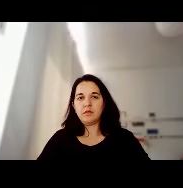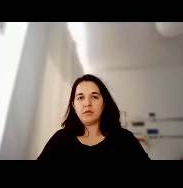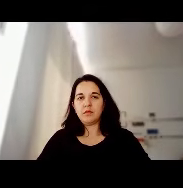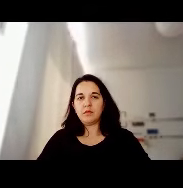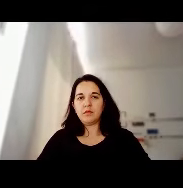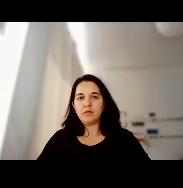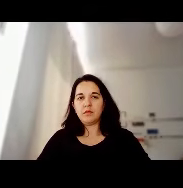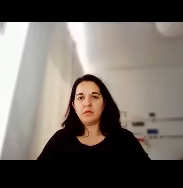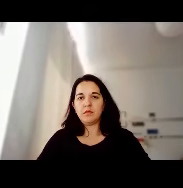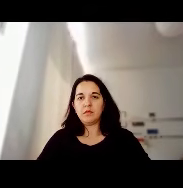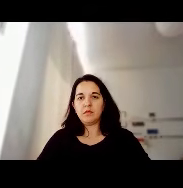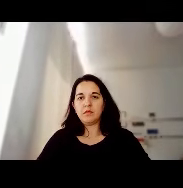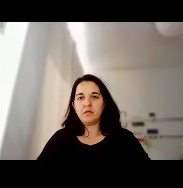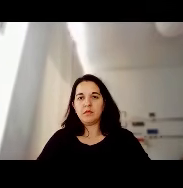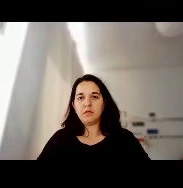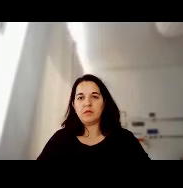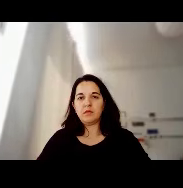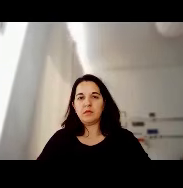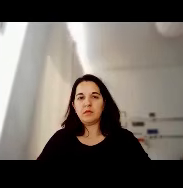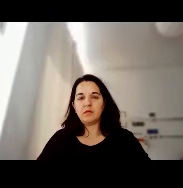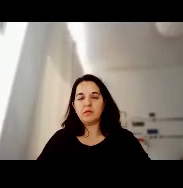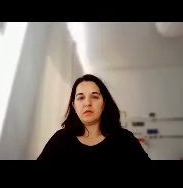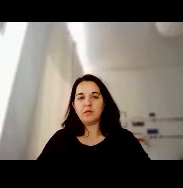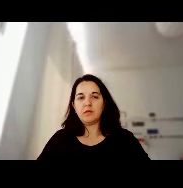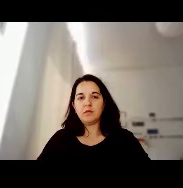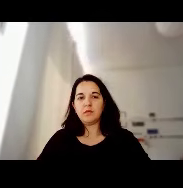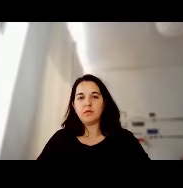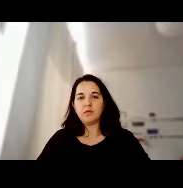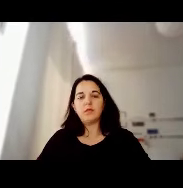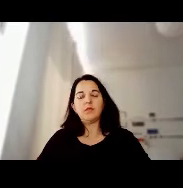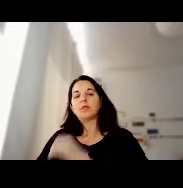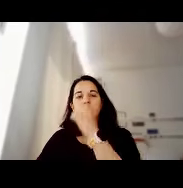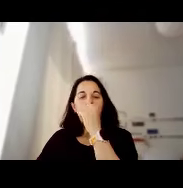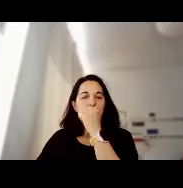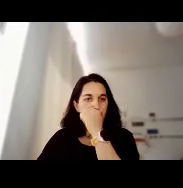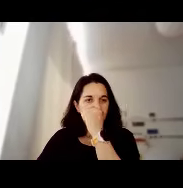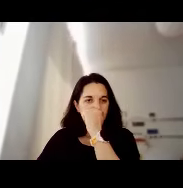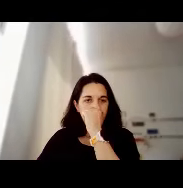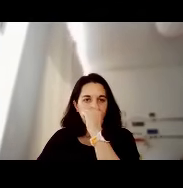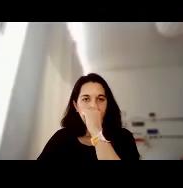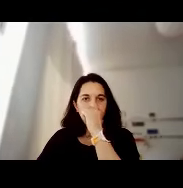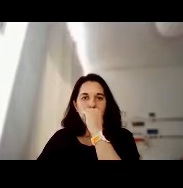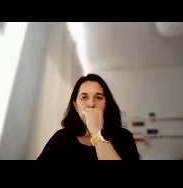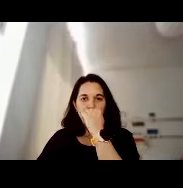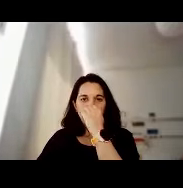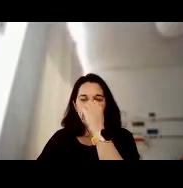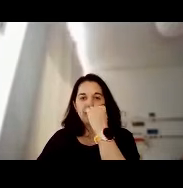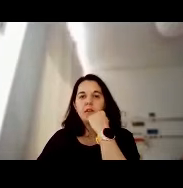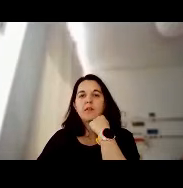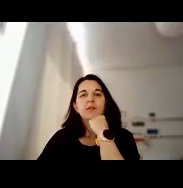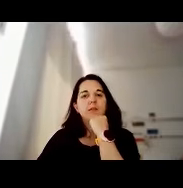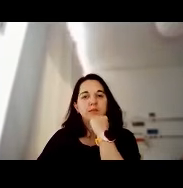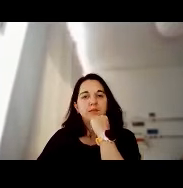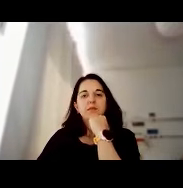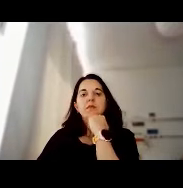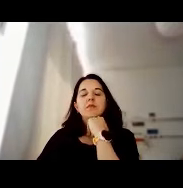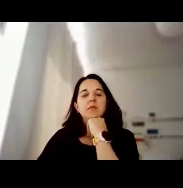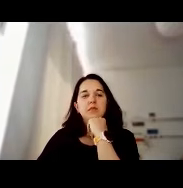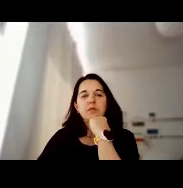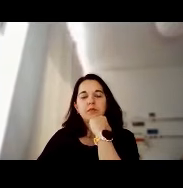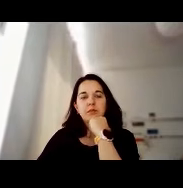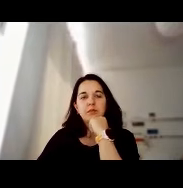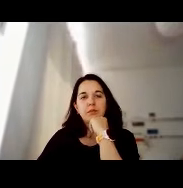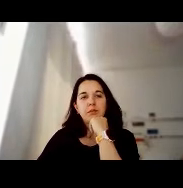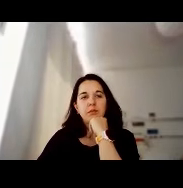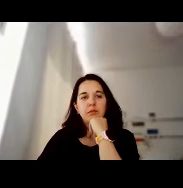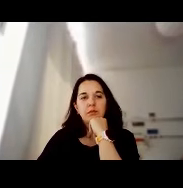harm on these communities. This is an area of my research. I'm not going to go into too much detail about it in the call today, but